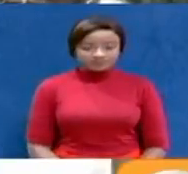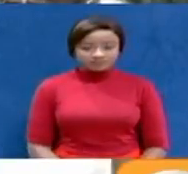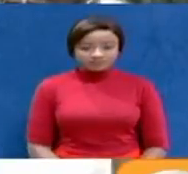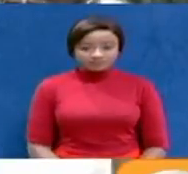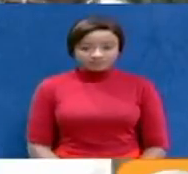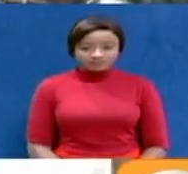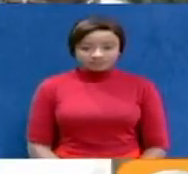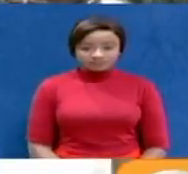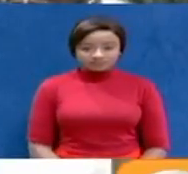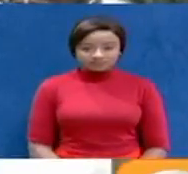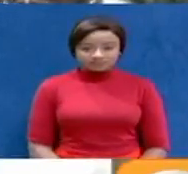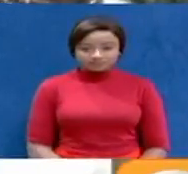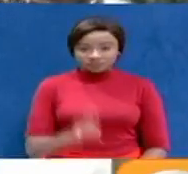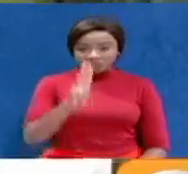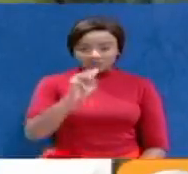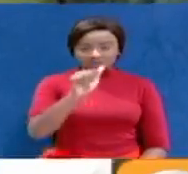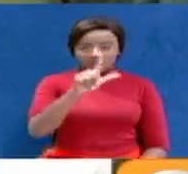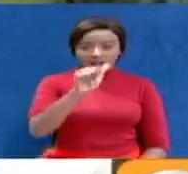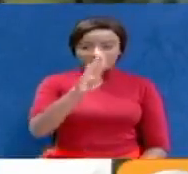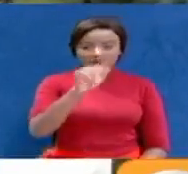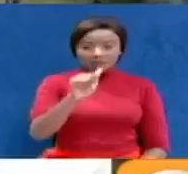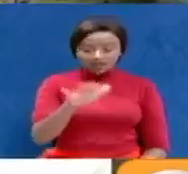At the Kenya-Uganda border in Malaba,